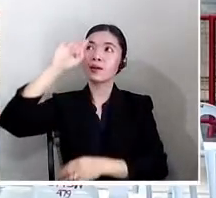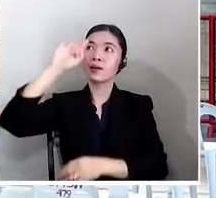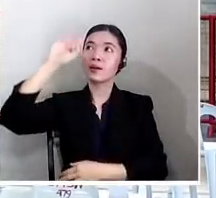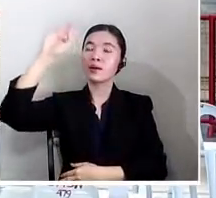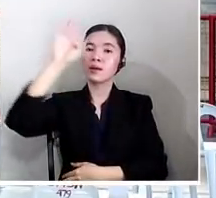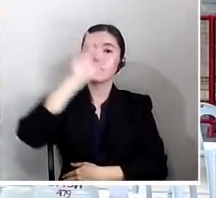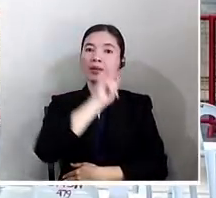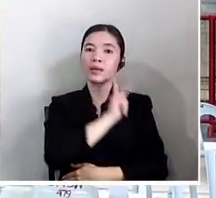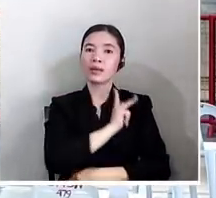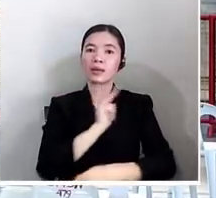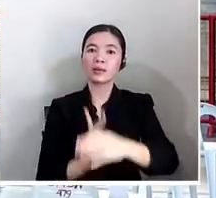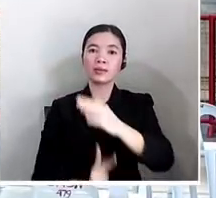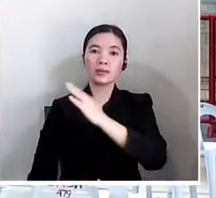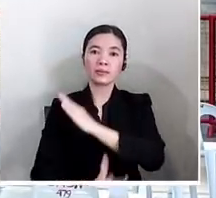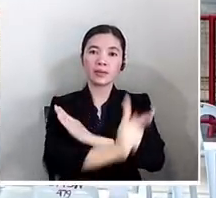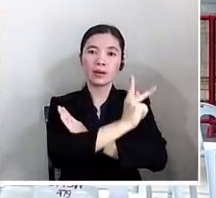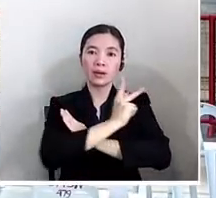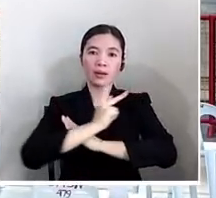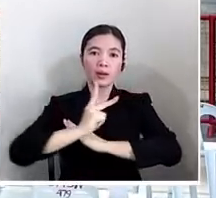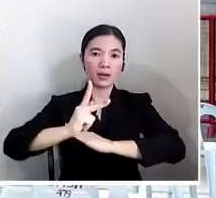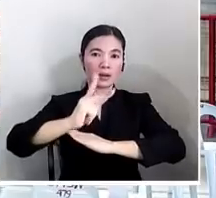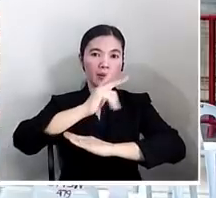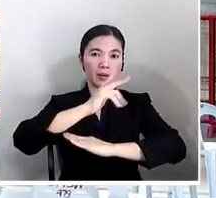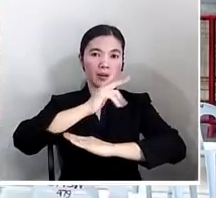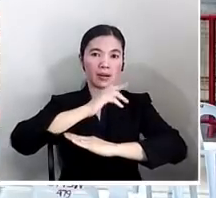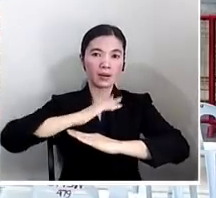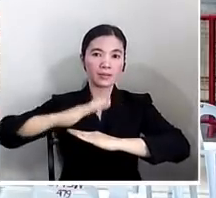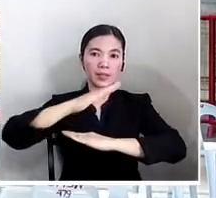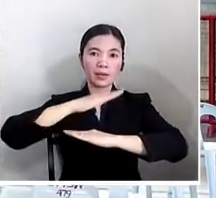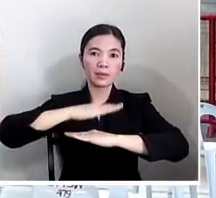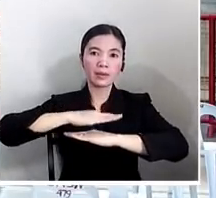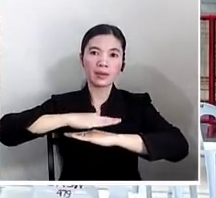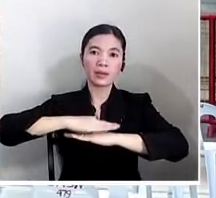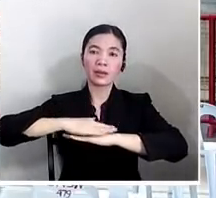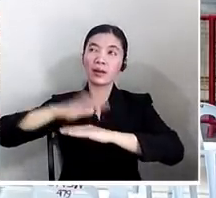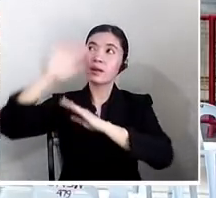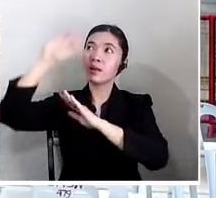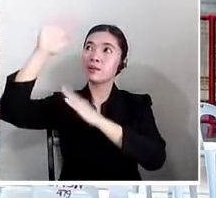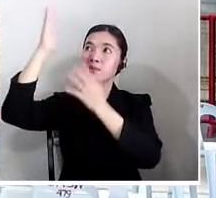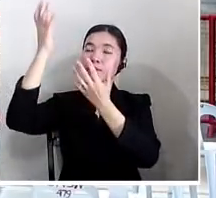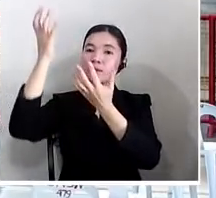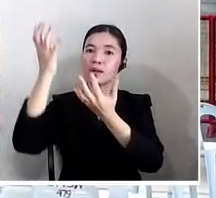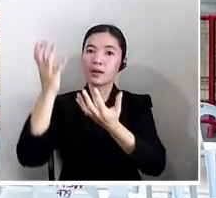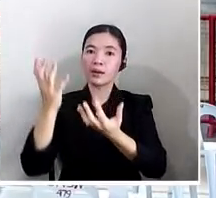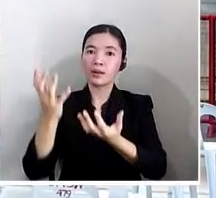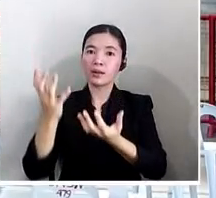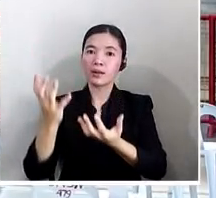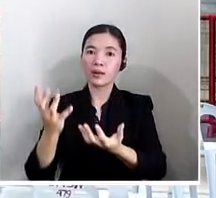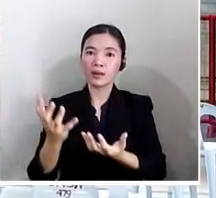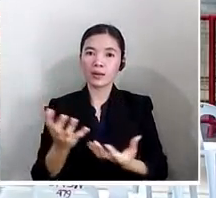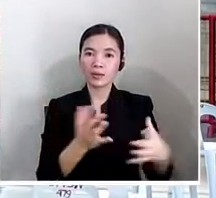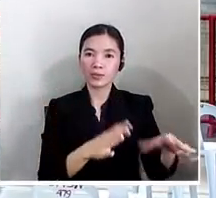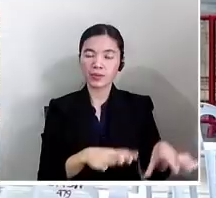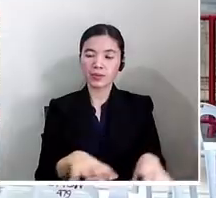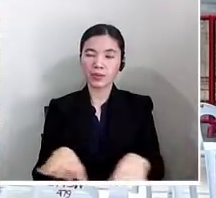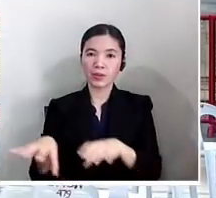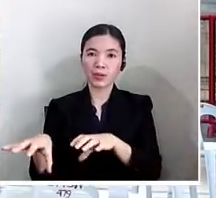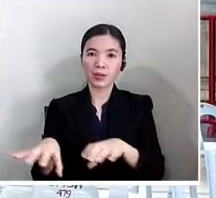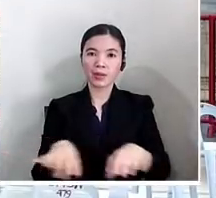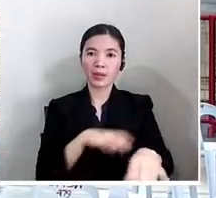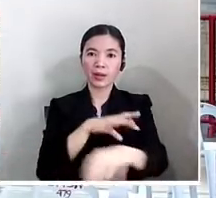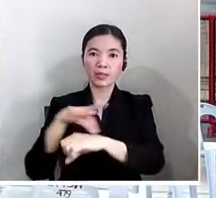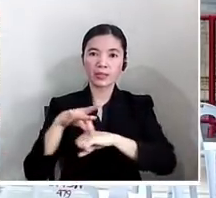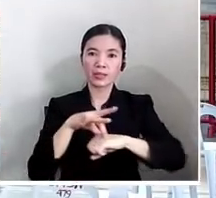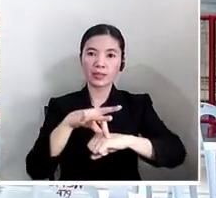Thy kingdom come, thy will done on earth and